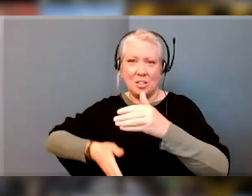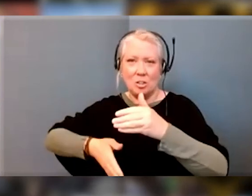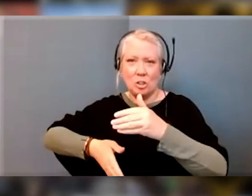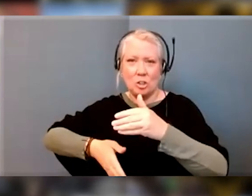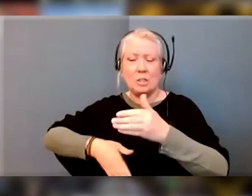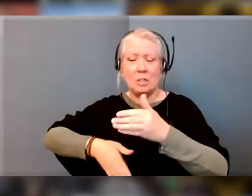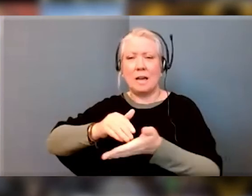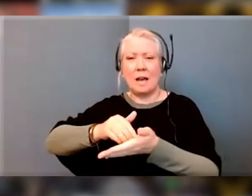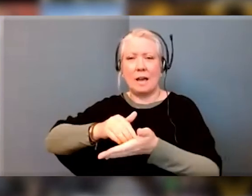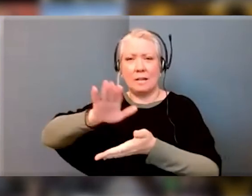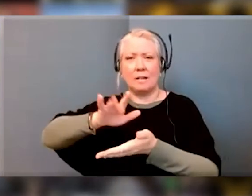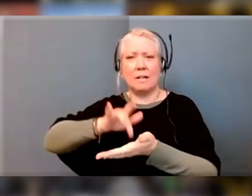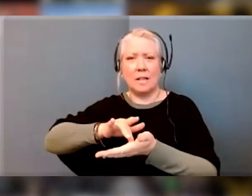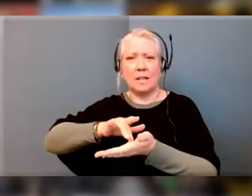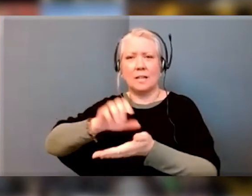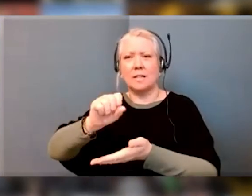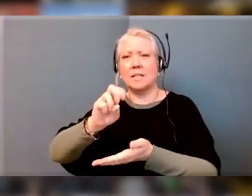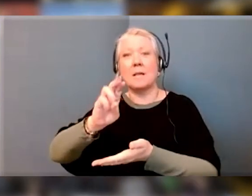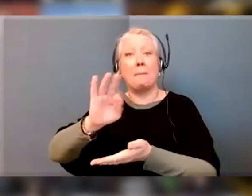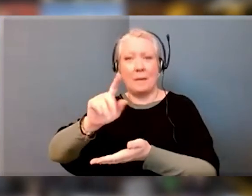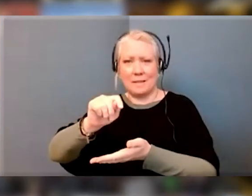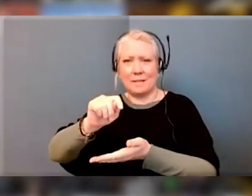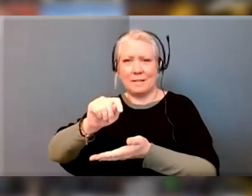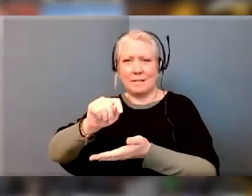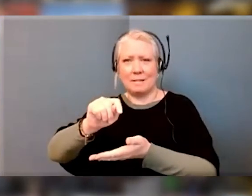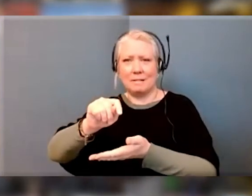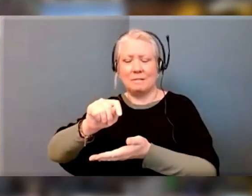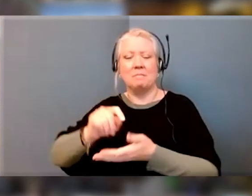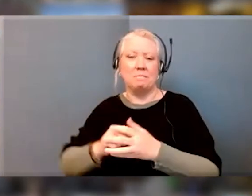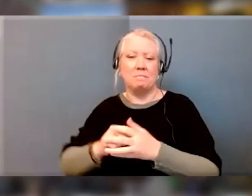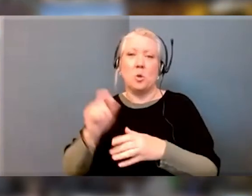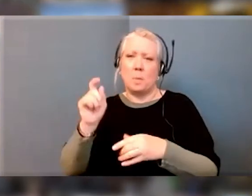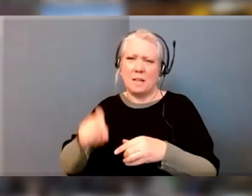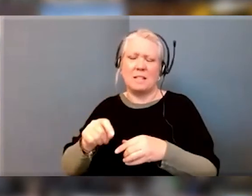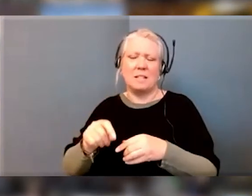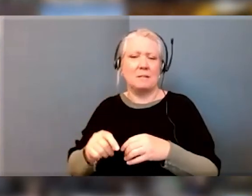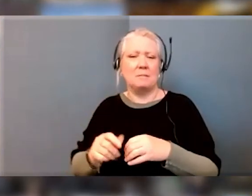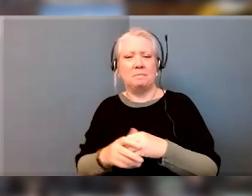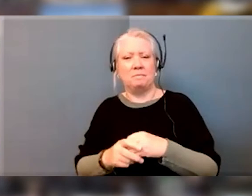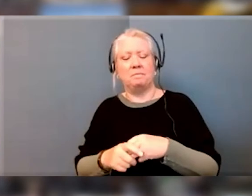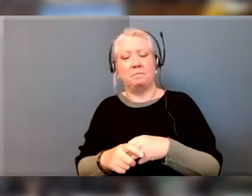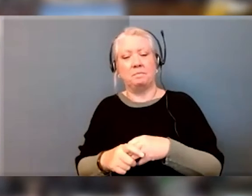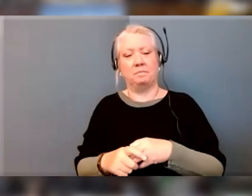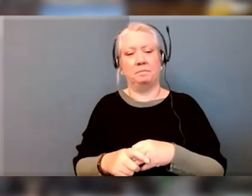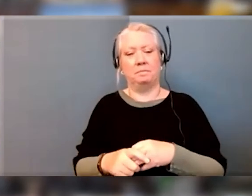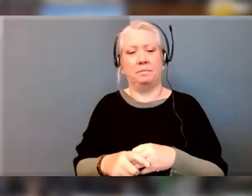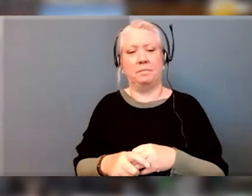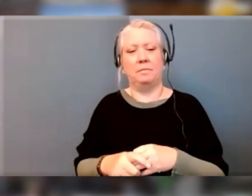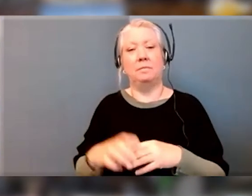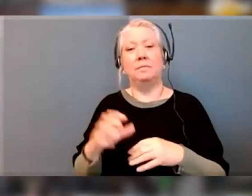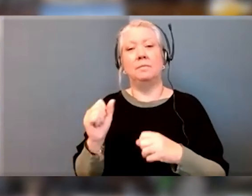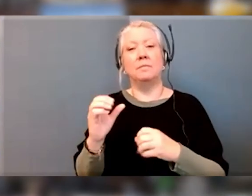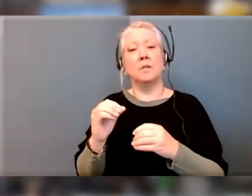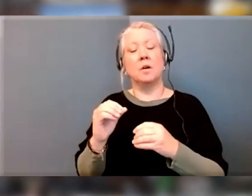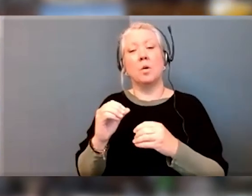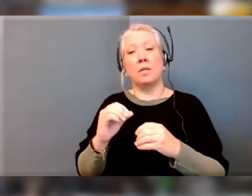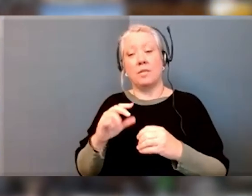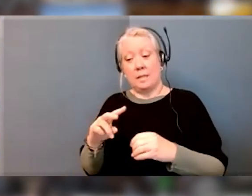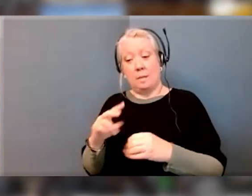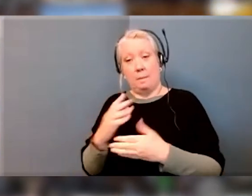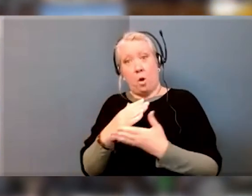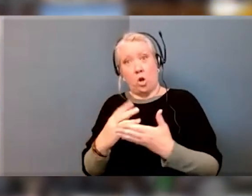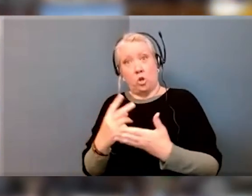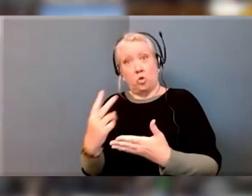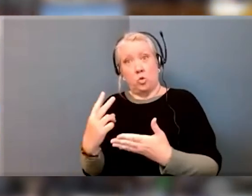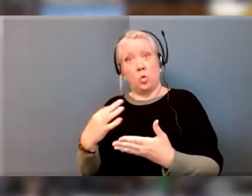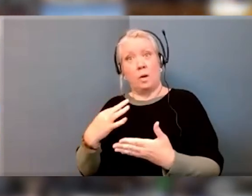in. When you are when you're submitting those attachments, which is the second part of